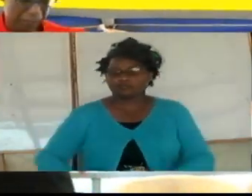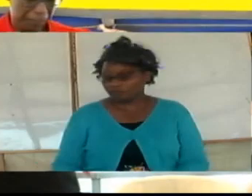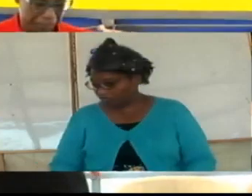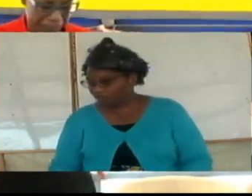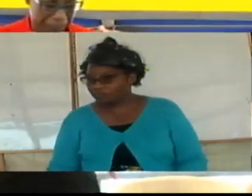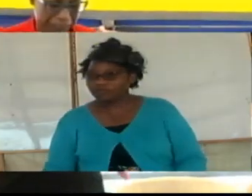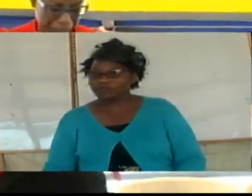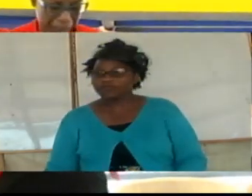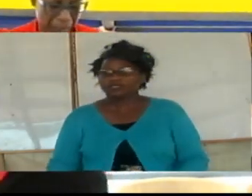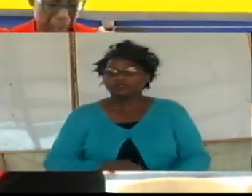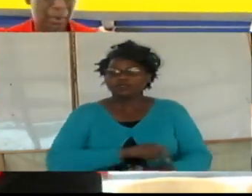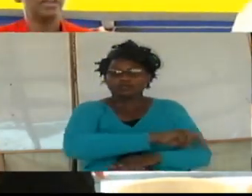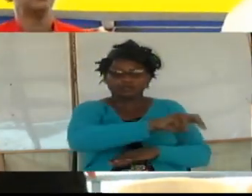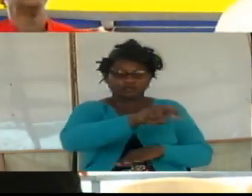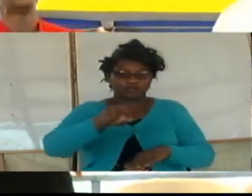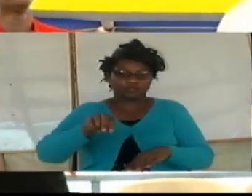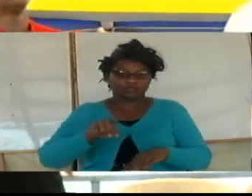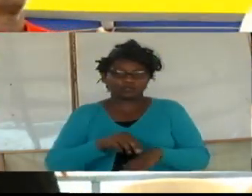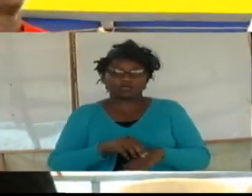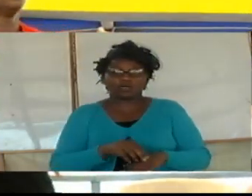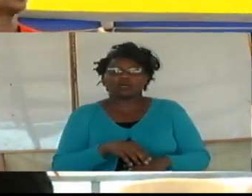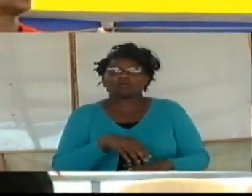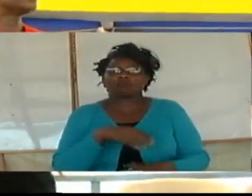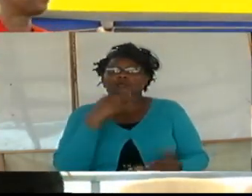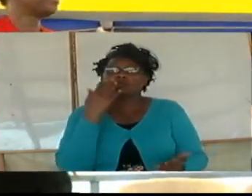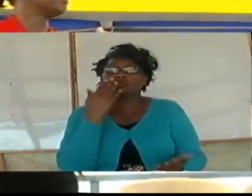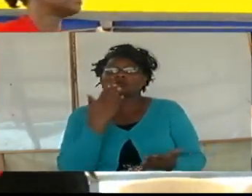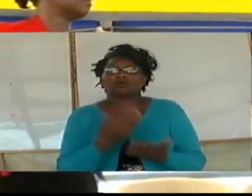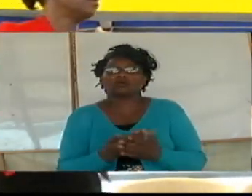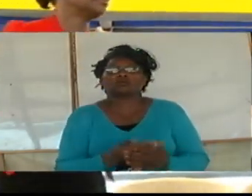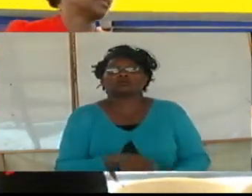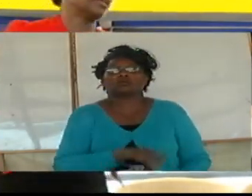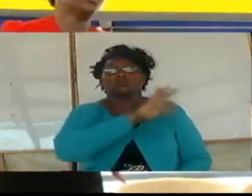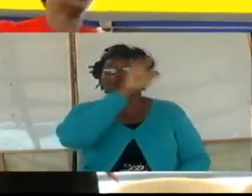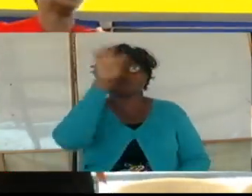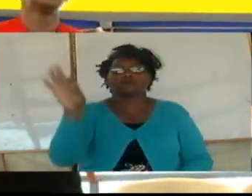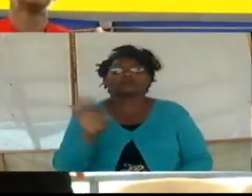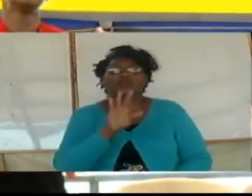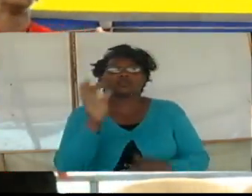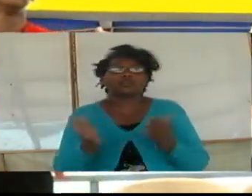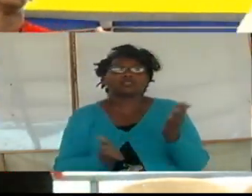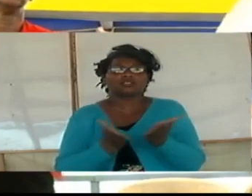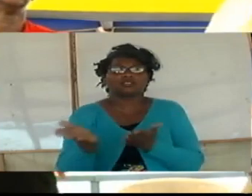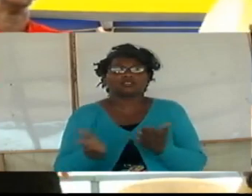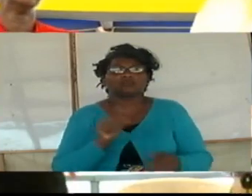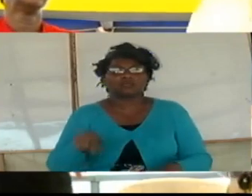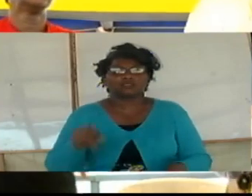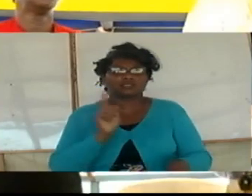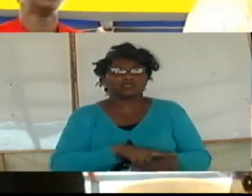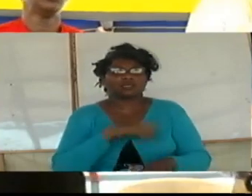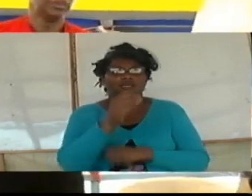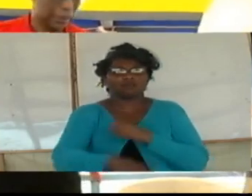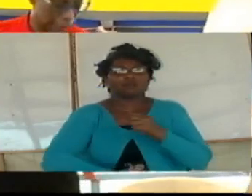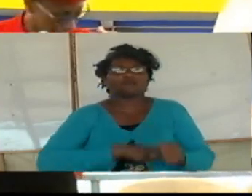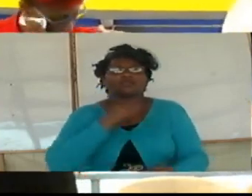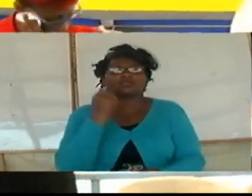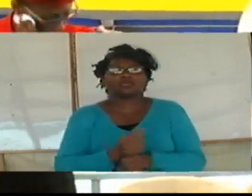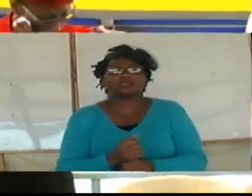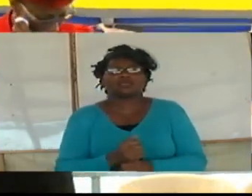hallelujah, Good Friday service. At this time of the year, men